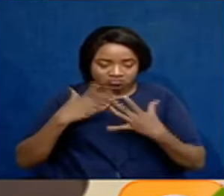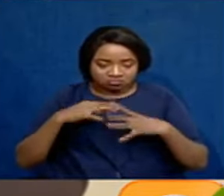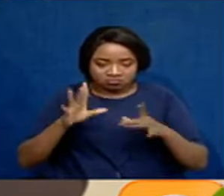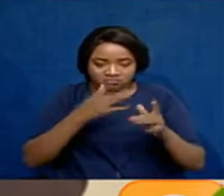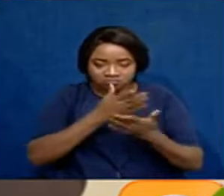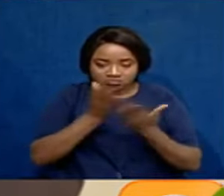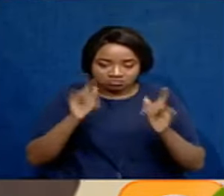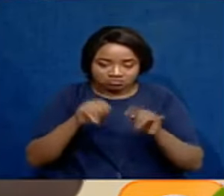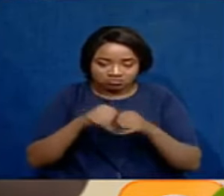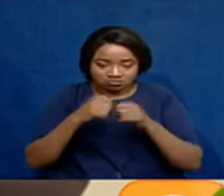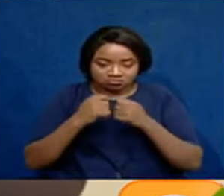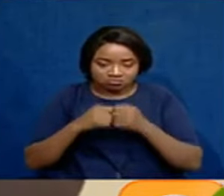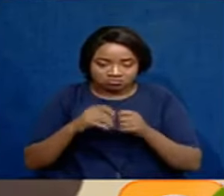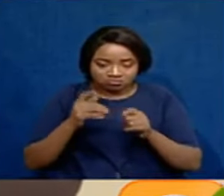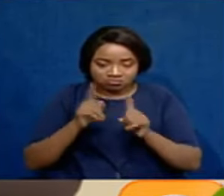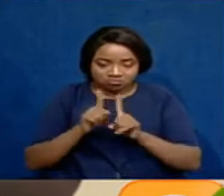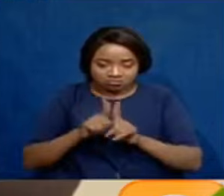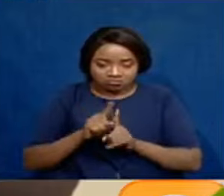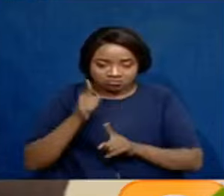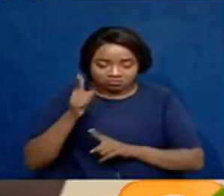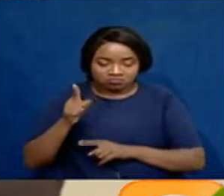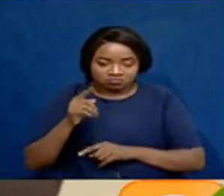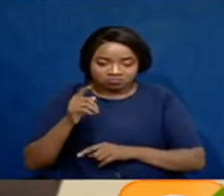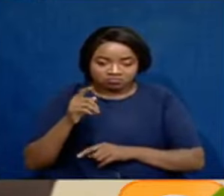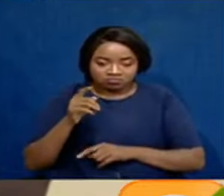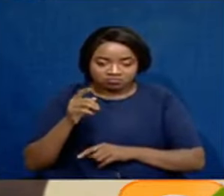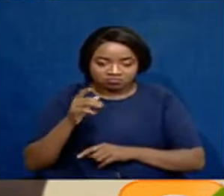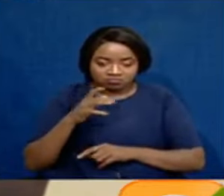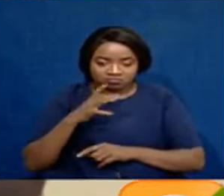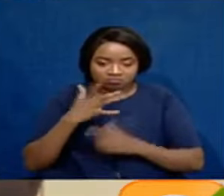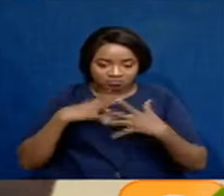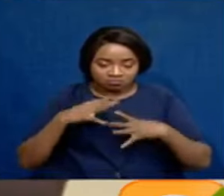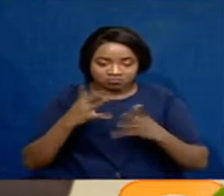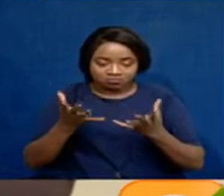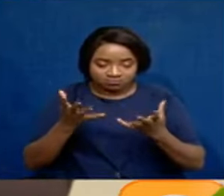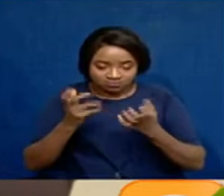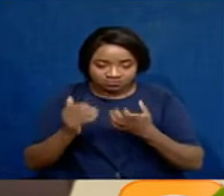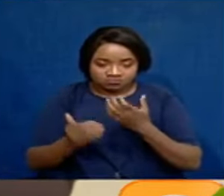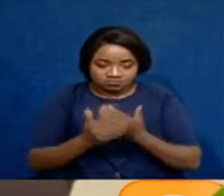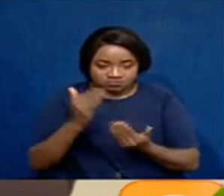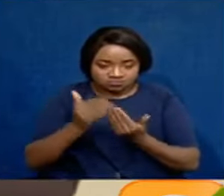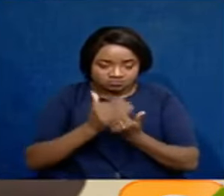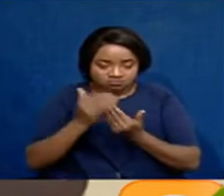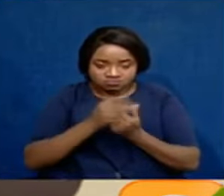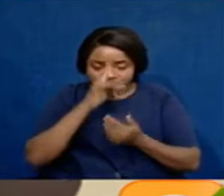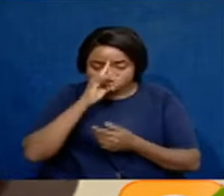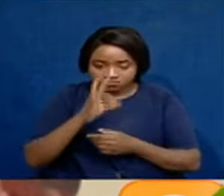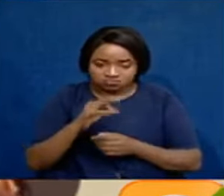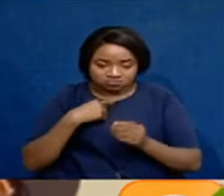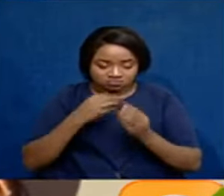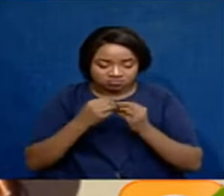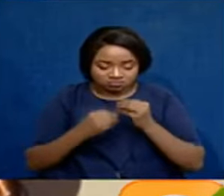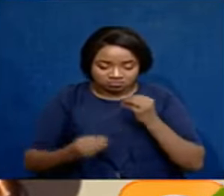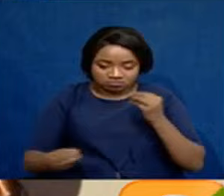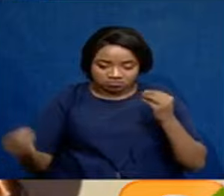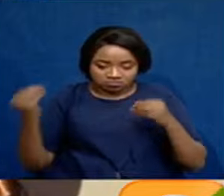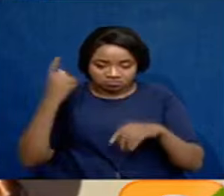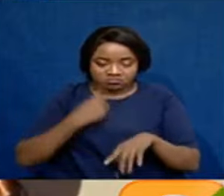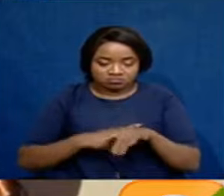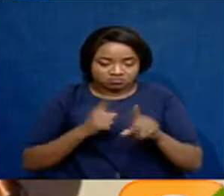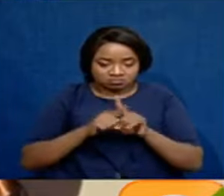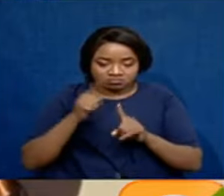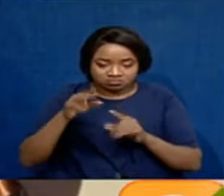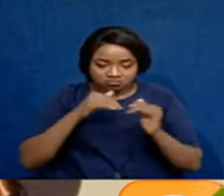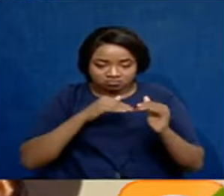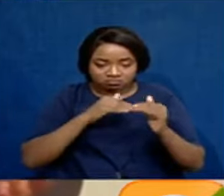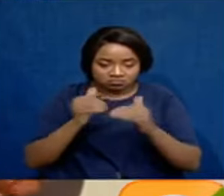because these are patients who need consistent treatment over a long period of time, and it is very unfair if we are being told